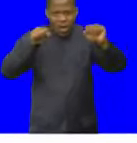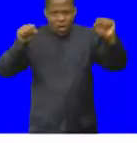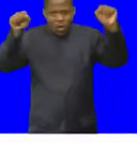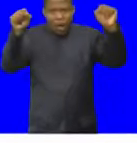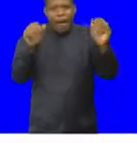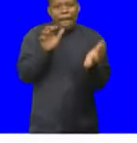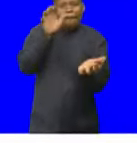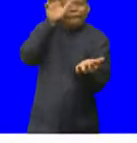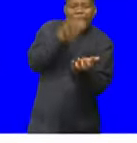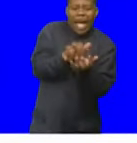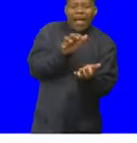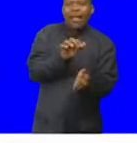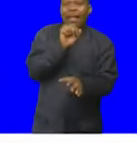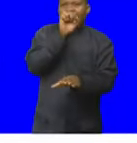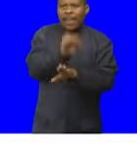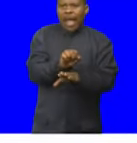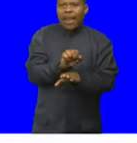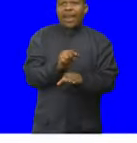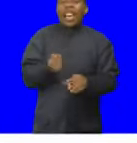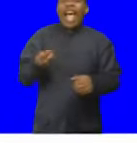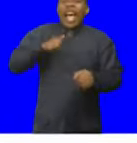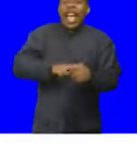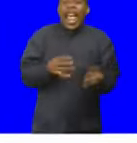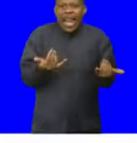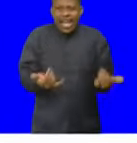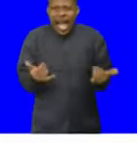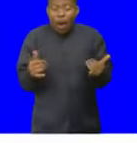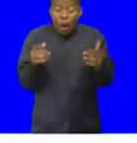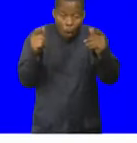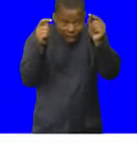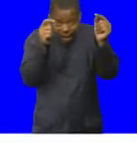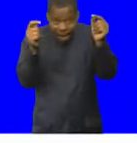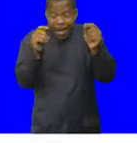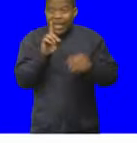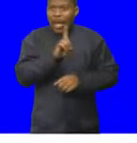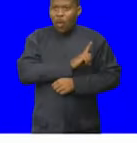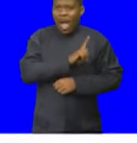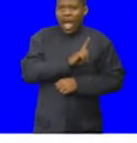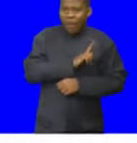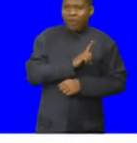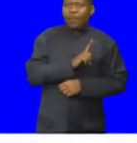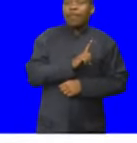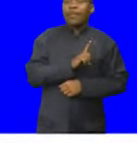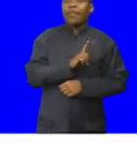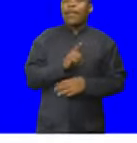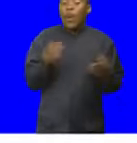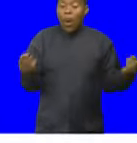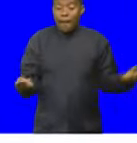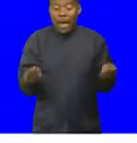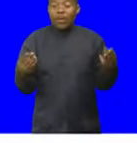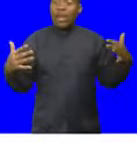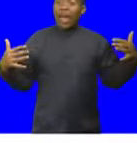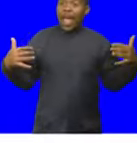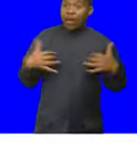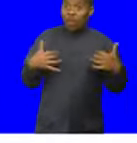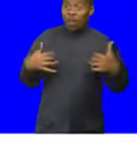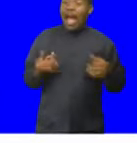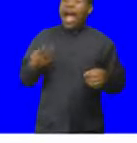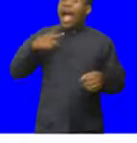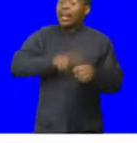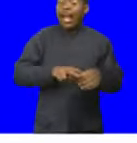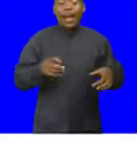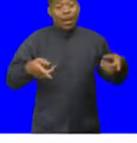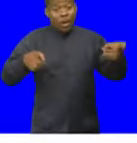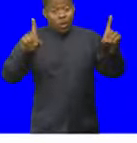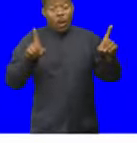bacelene kuyithusa-thusa manje isike sesingasayiboni lokuthenga kuphi kanti yona basakayithathi vele ikhona. Ingoti ke ngoba nemntu lo ungada ngaqhamuka